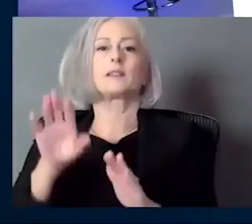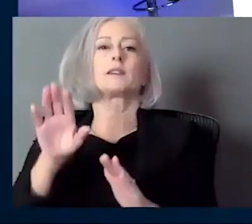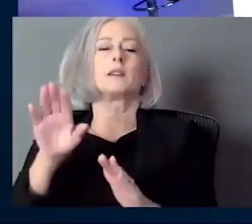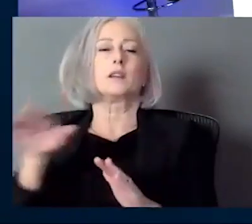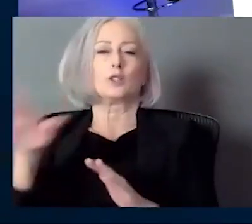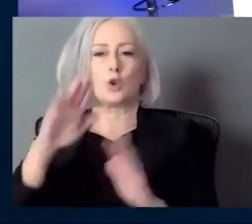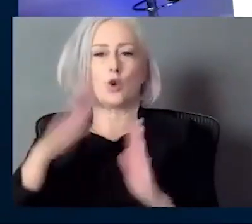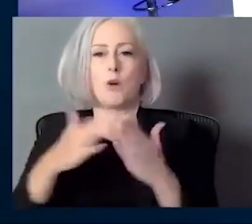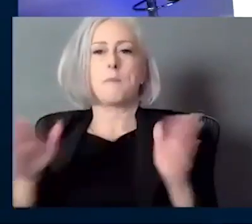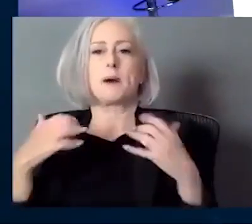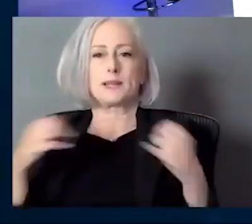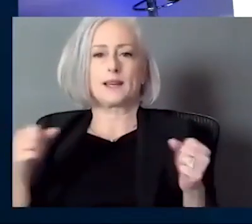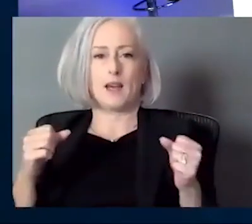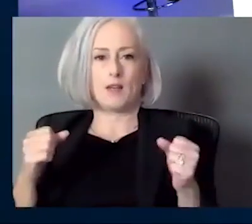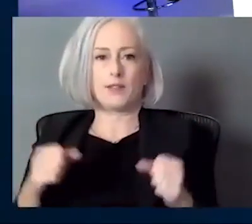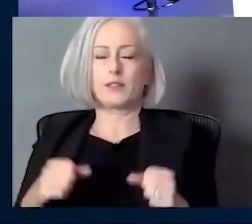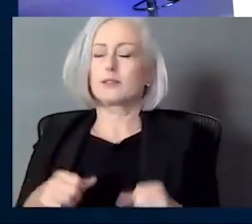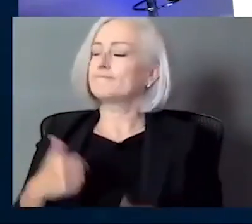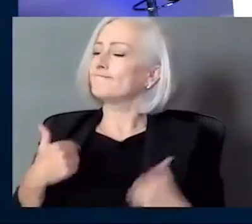are fully